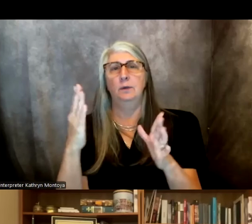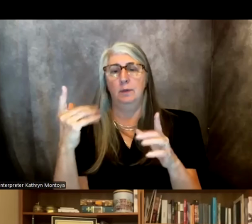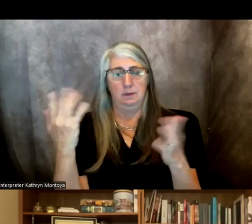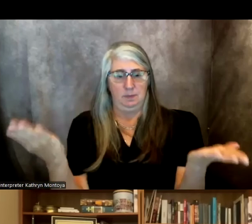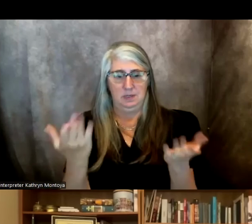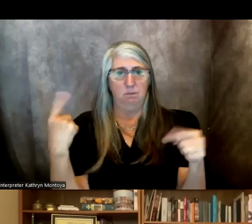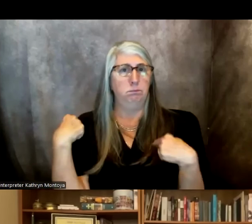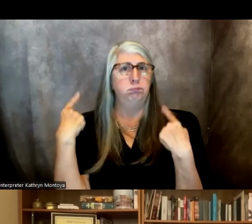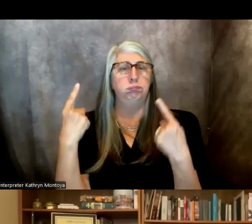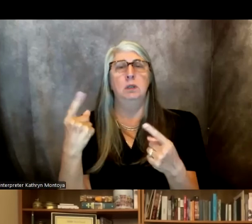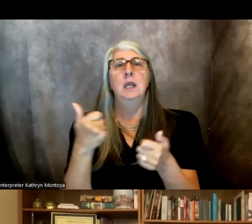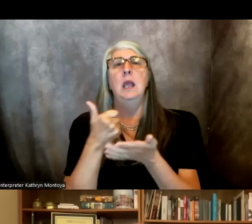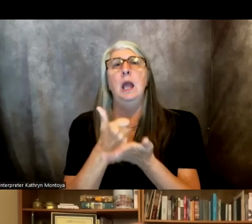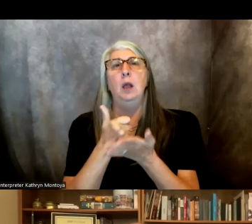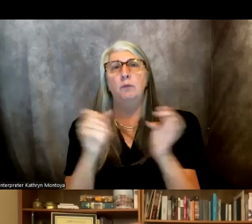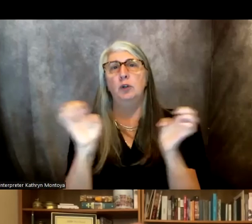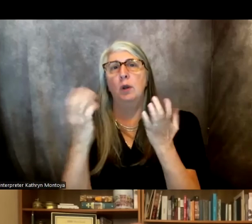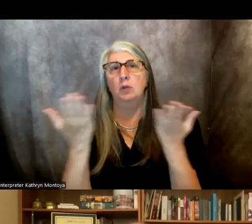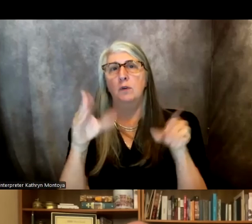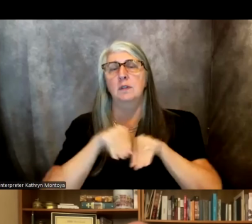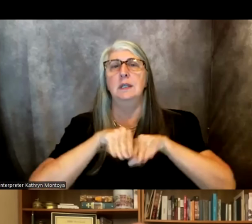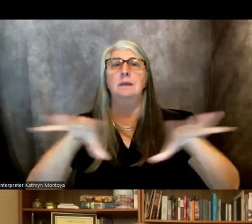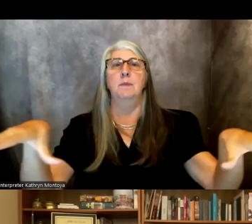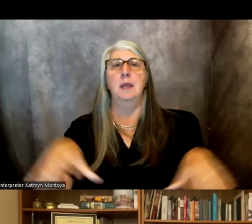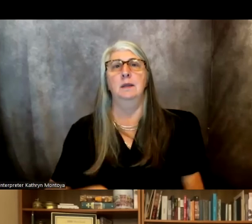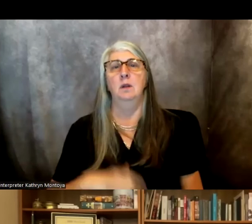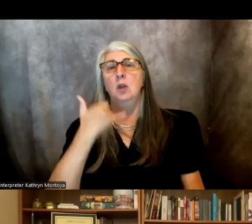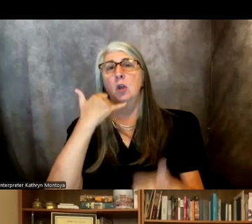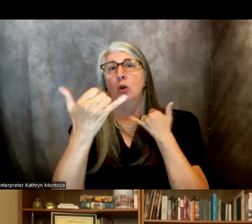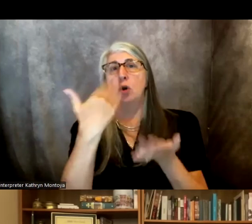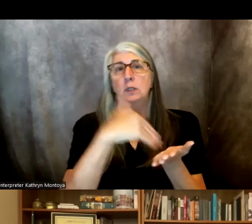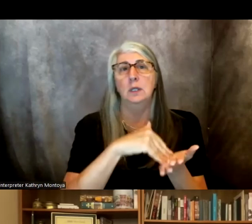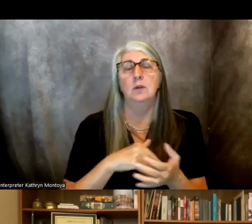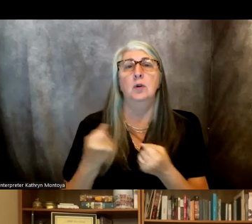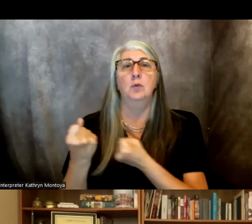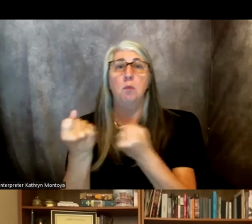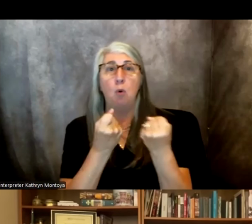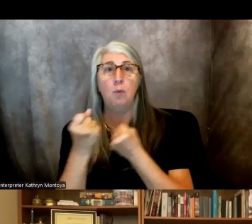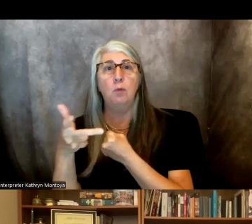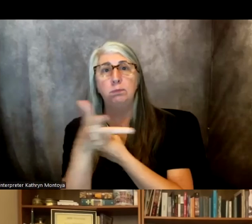expand crisis services, the call centers, mobile crisis stabilization.